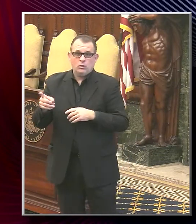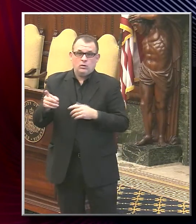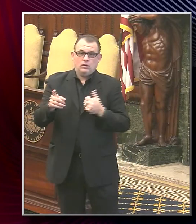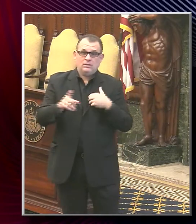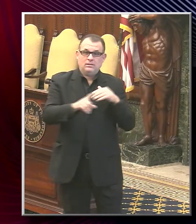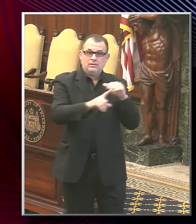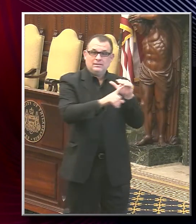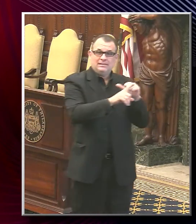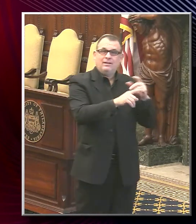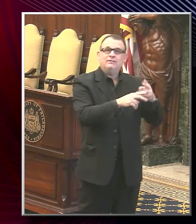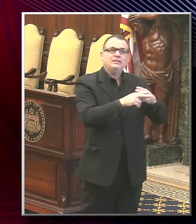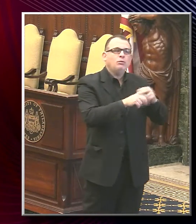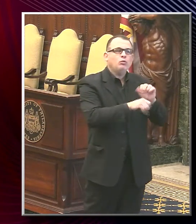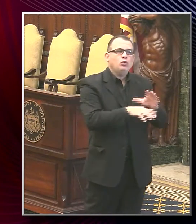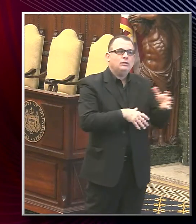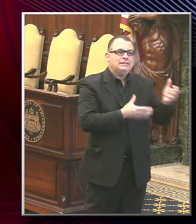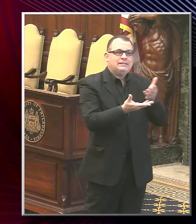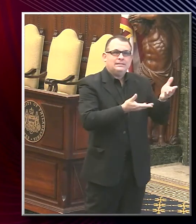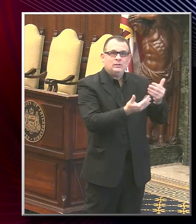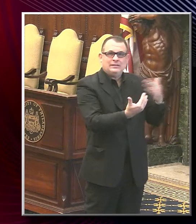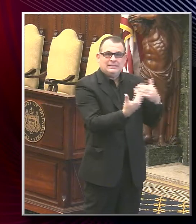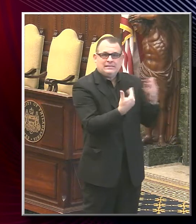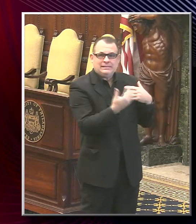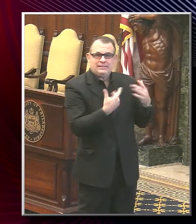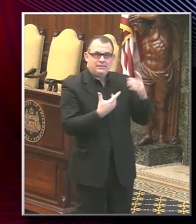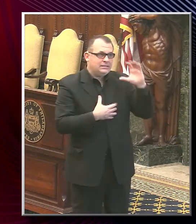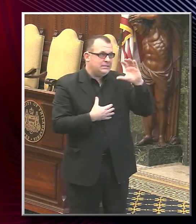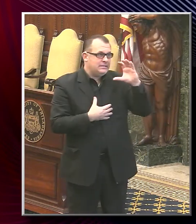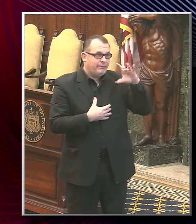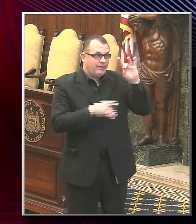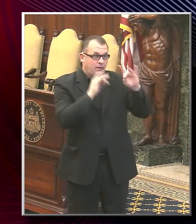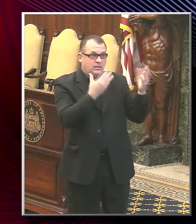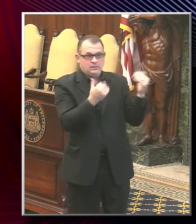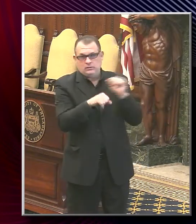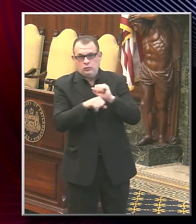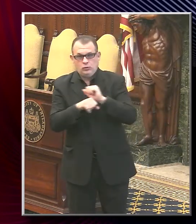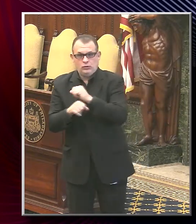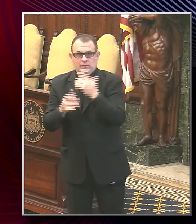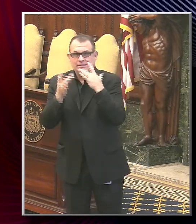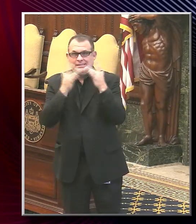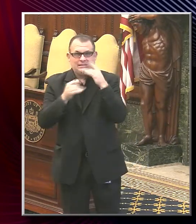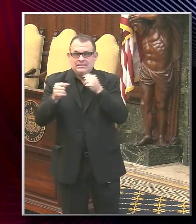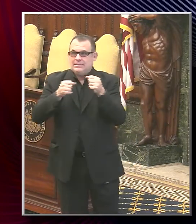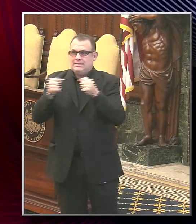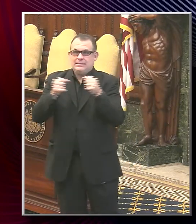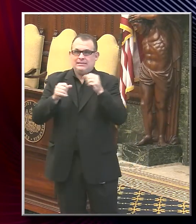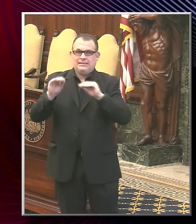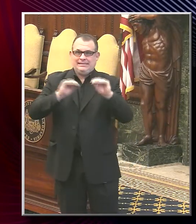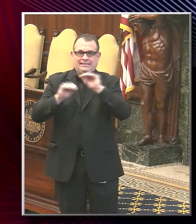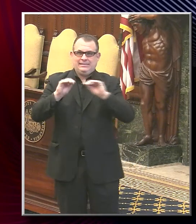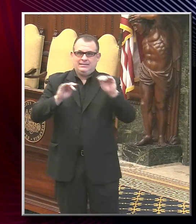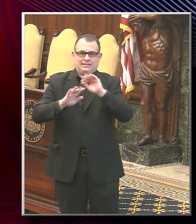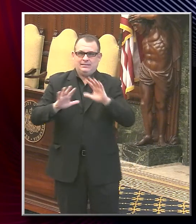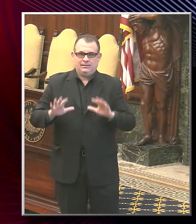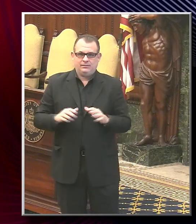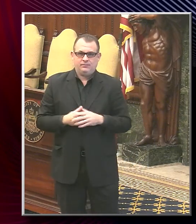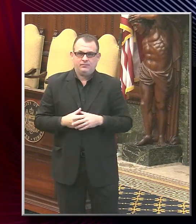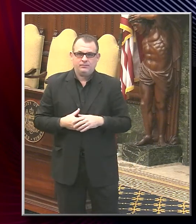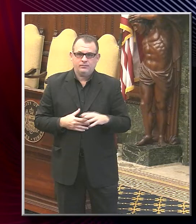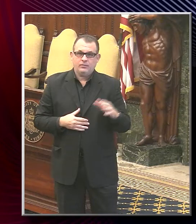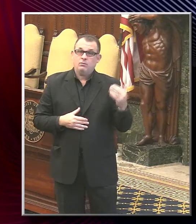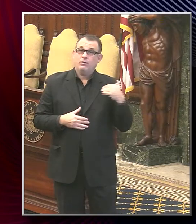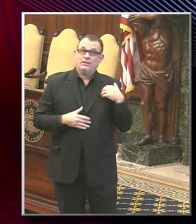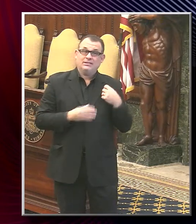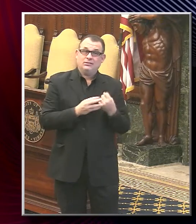staffing, and those staffing agencies can't find them because they're being deployed to other hospitals across the region. So unlike in the spring where the epidemic